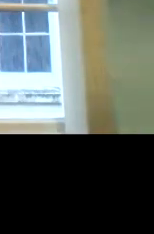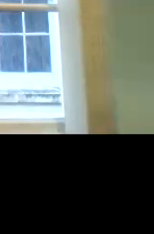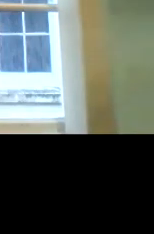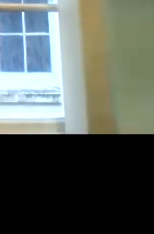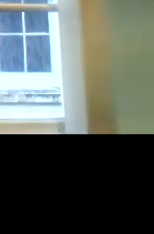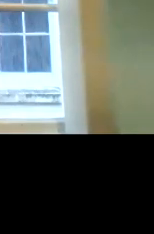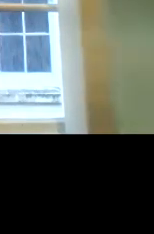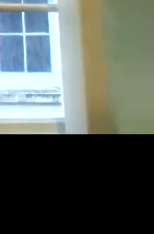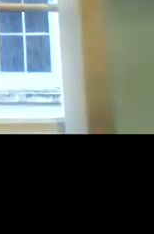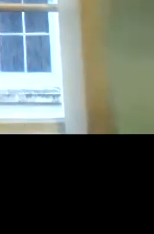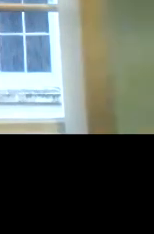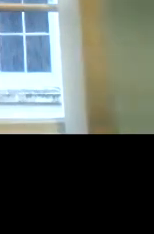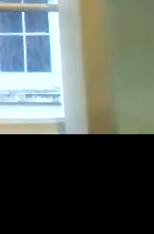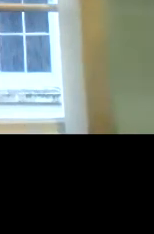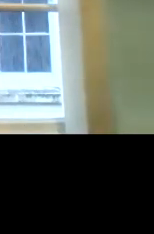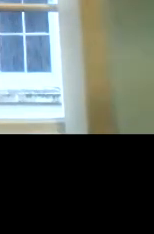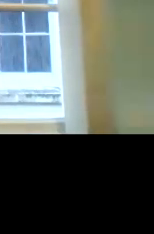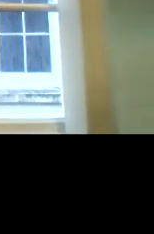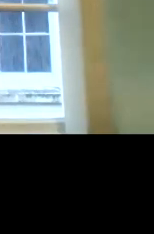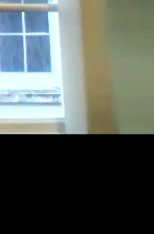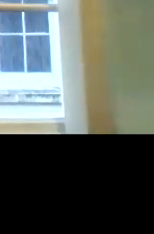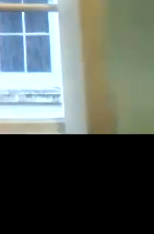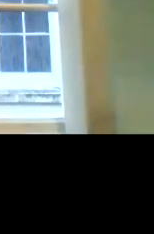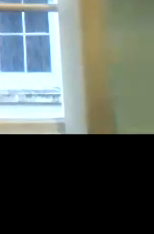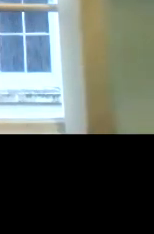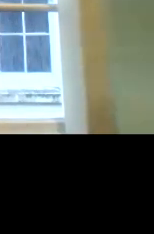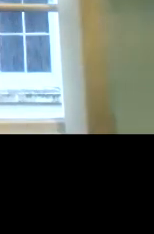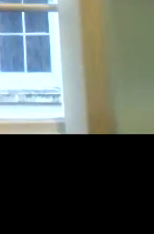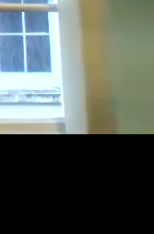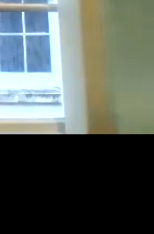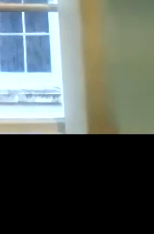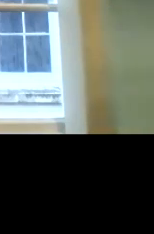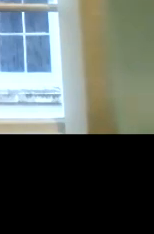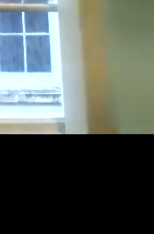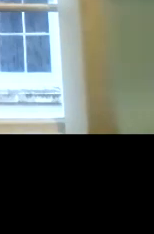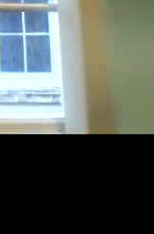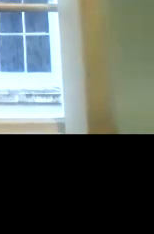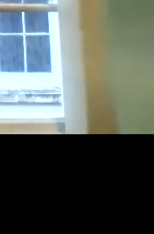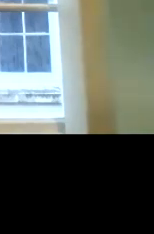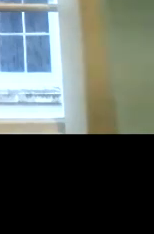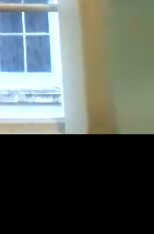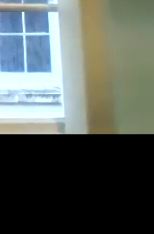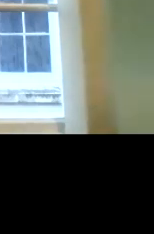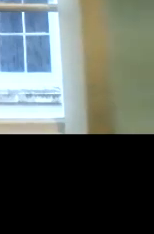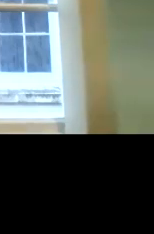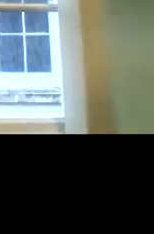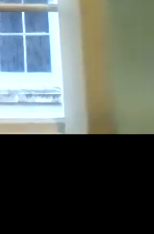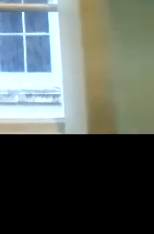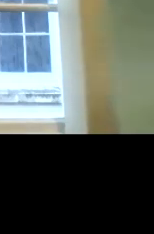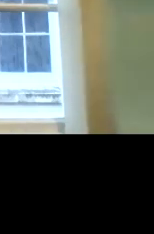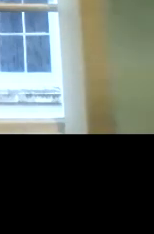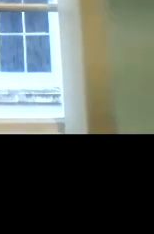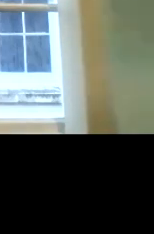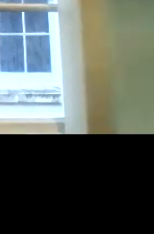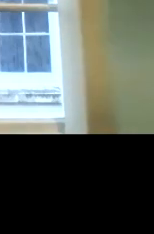after hysterectomy or antenatal post repairs? So see, on the back of my slide, I put in